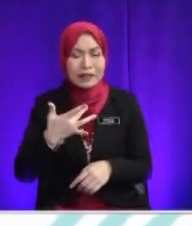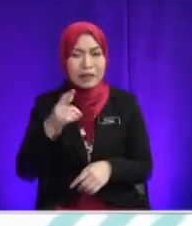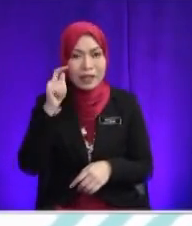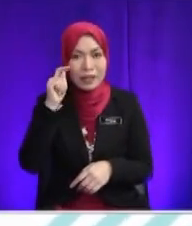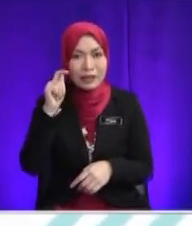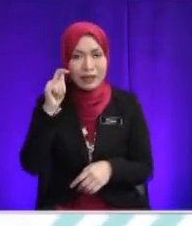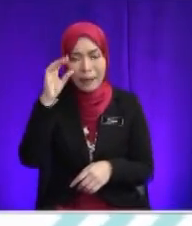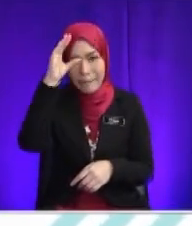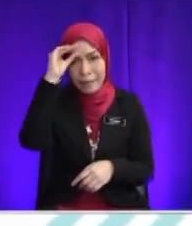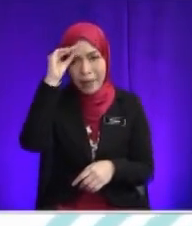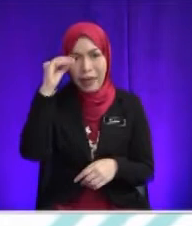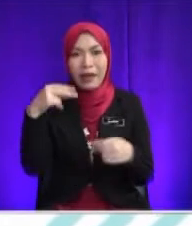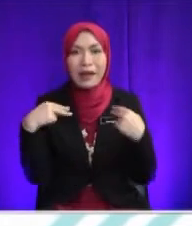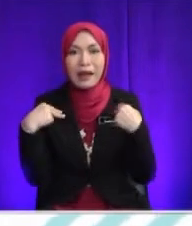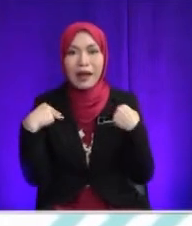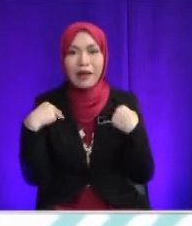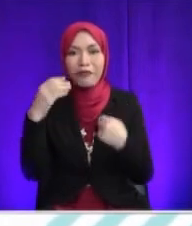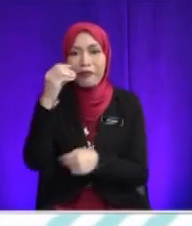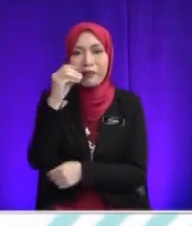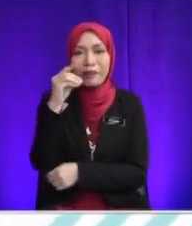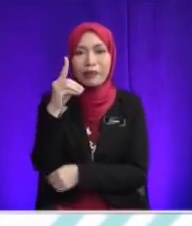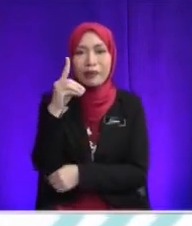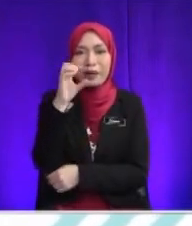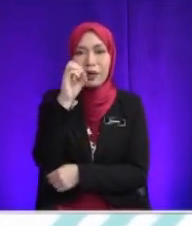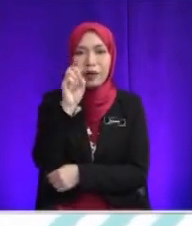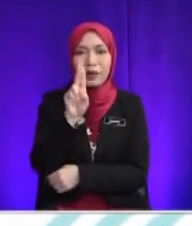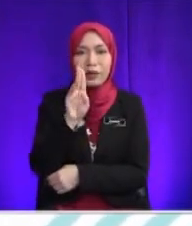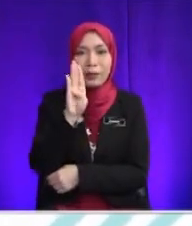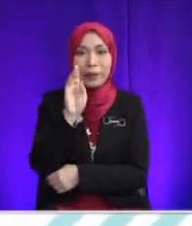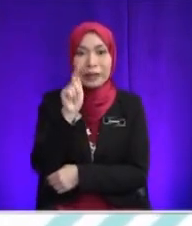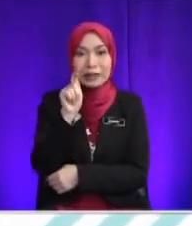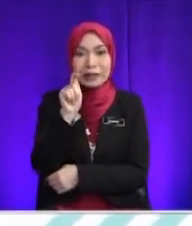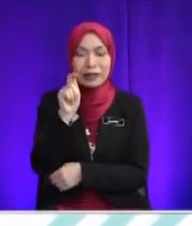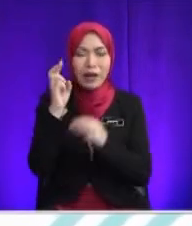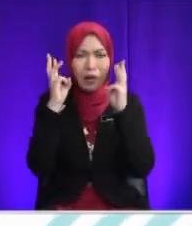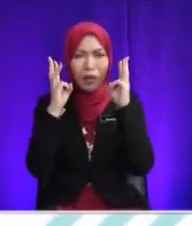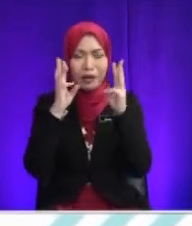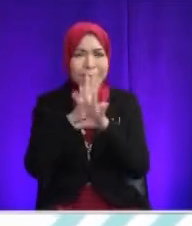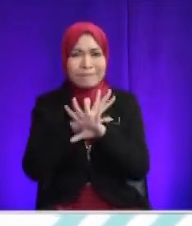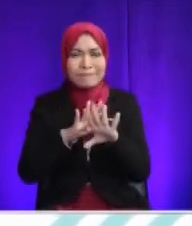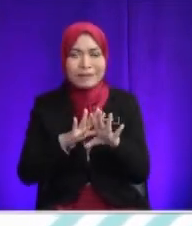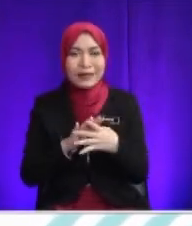my doubts. So when he have doubts, it means that he is unsure. So let's see.